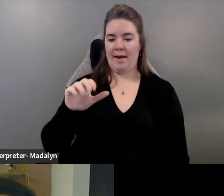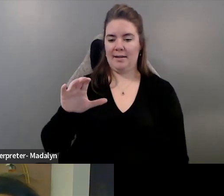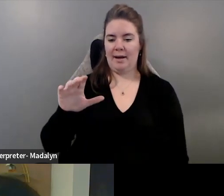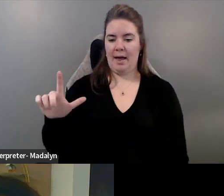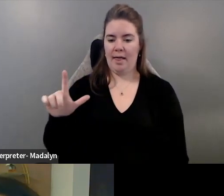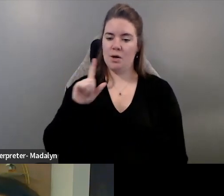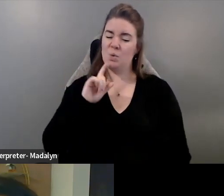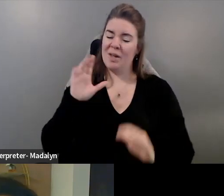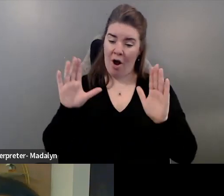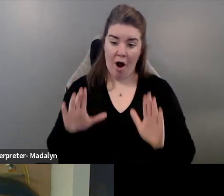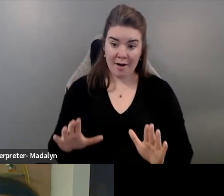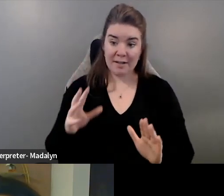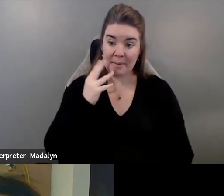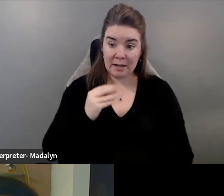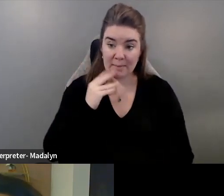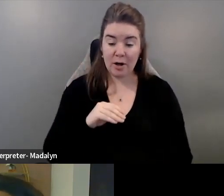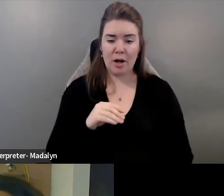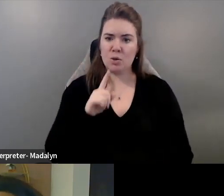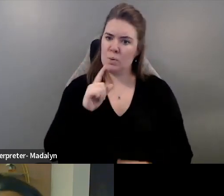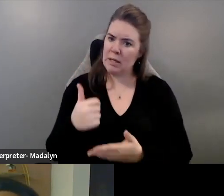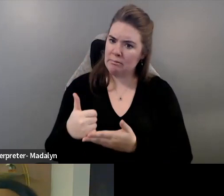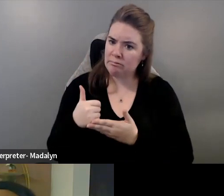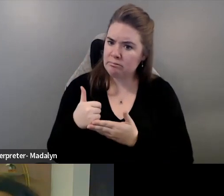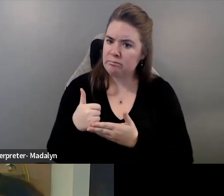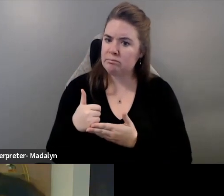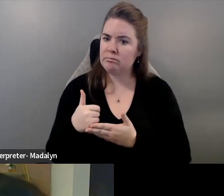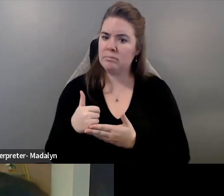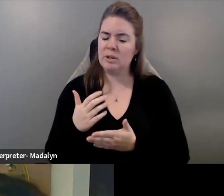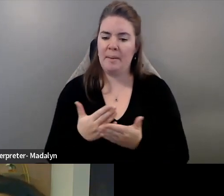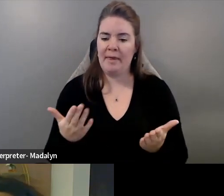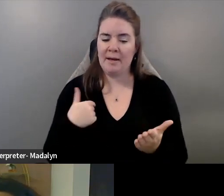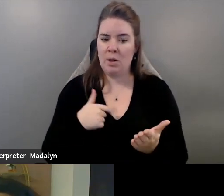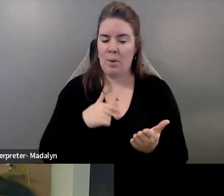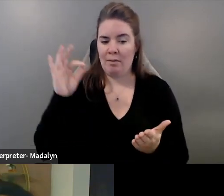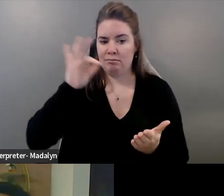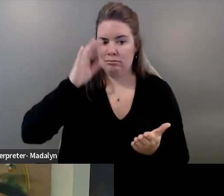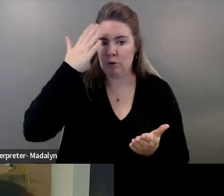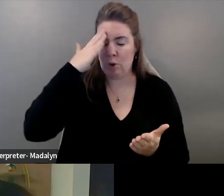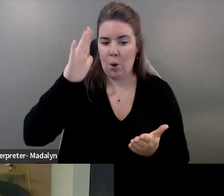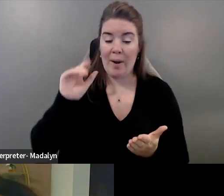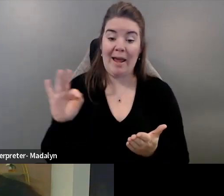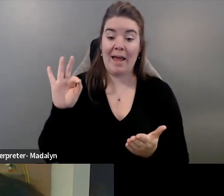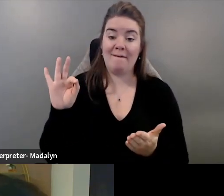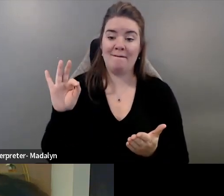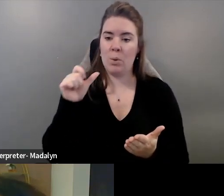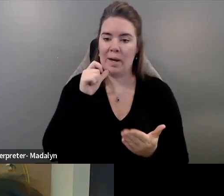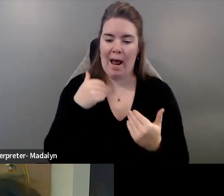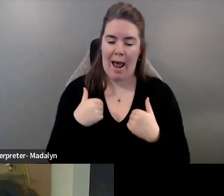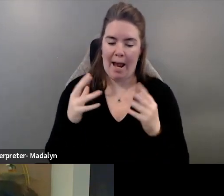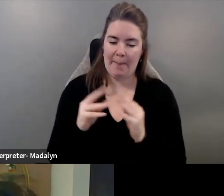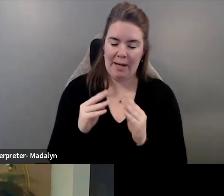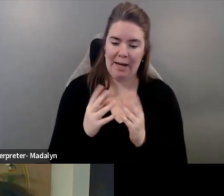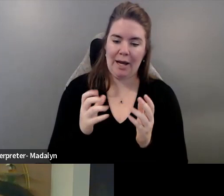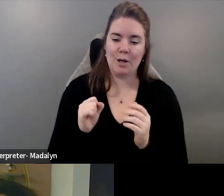experience. It's helped us. There are some things that we wouldn't even probably know that right now had we not have those meetings. So